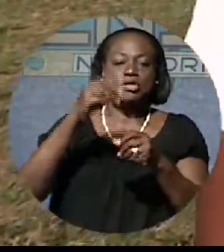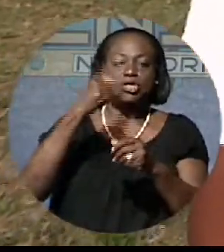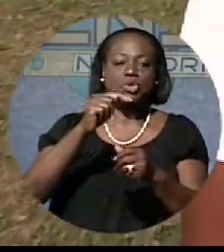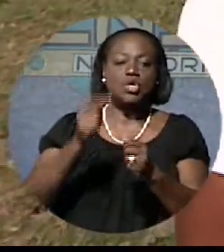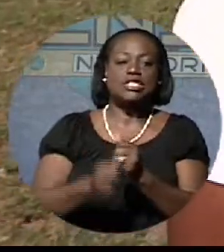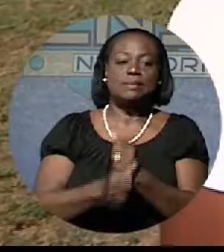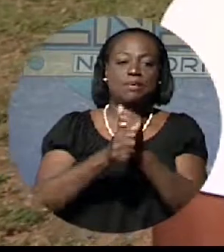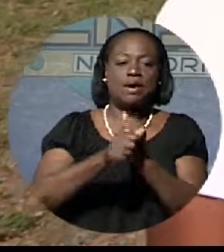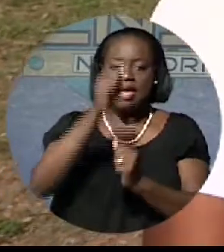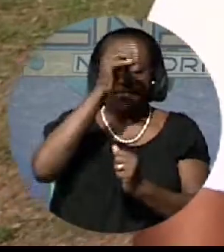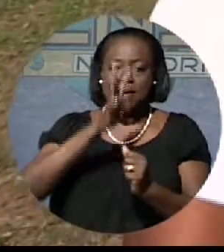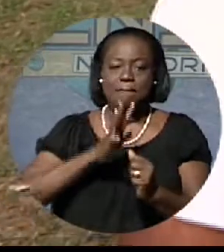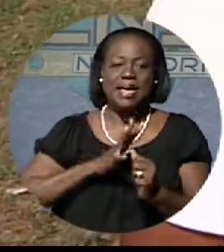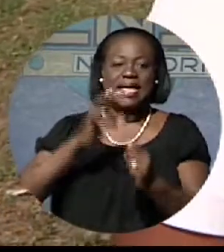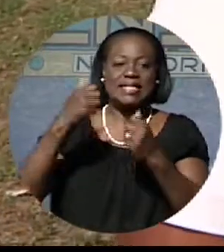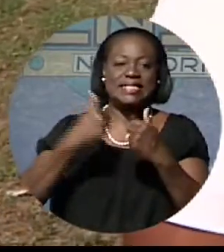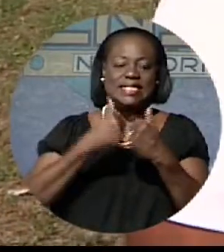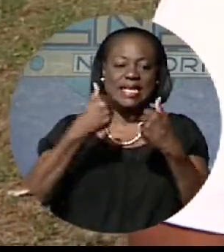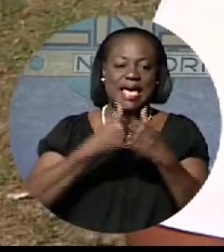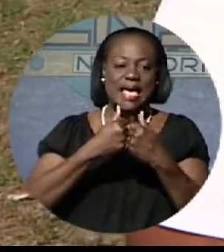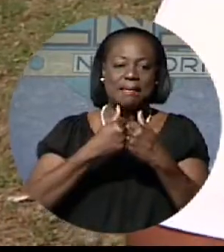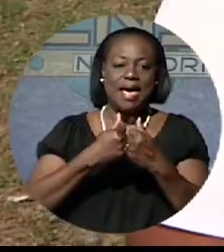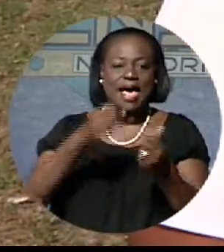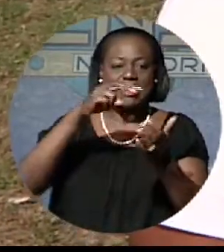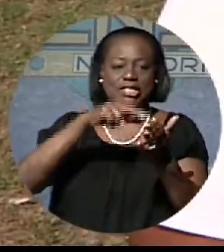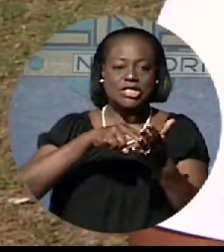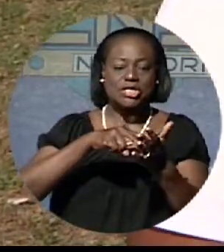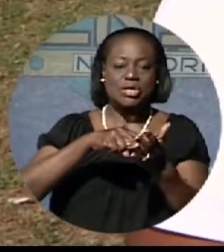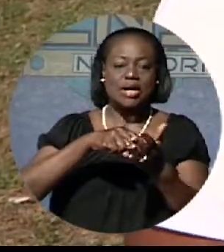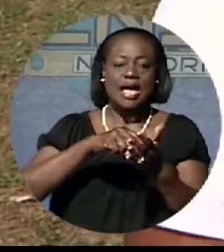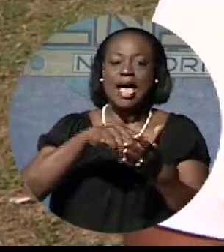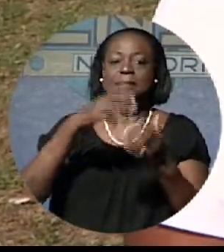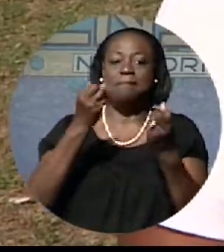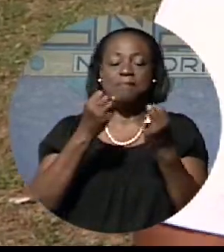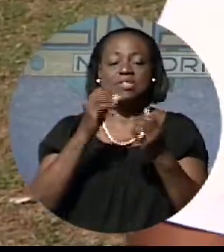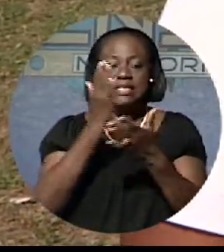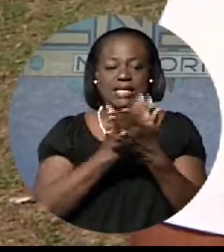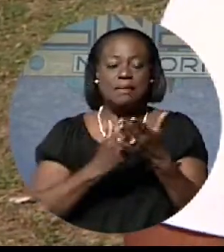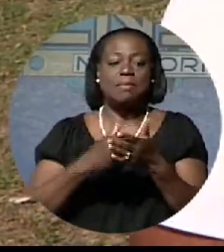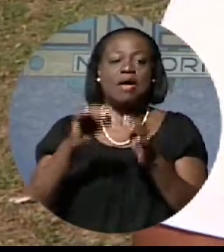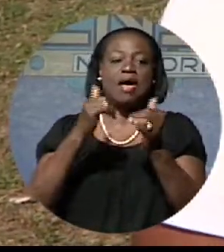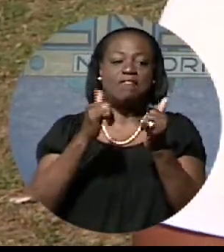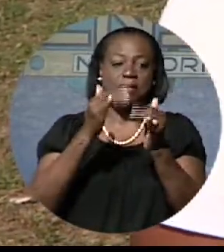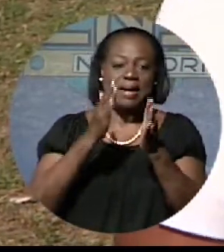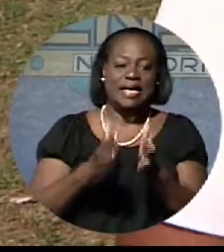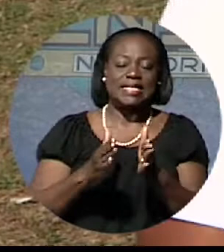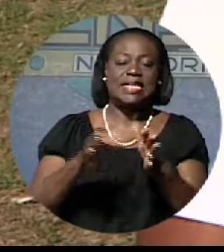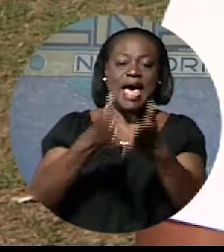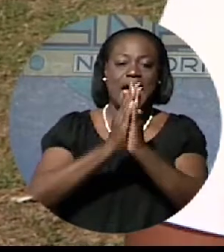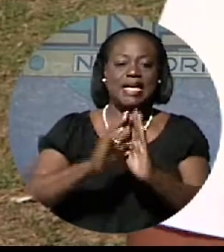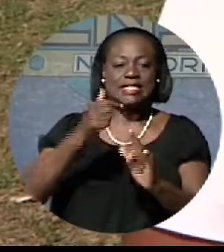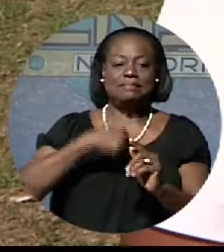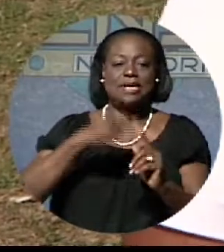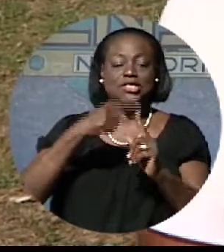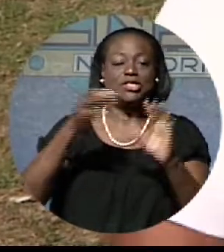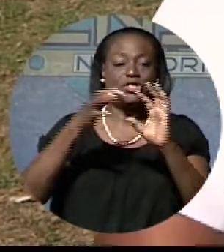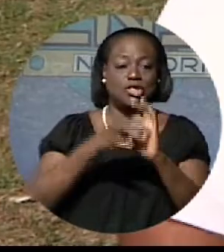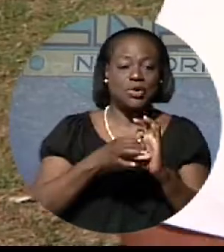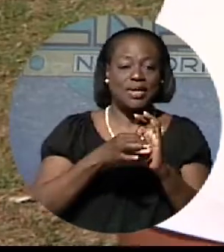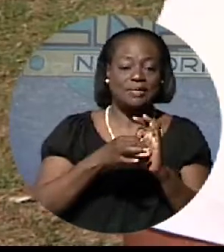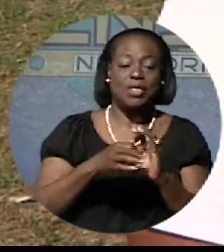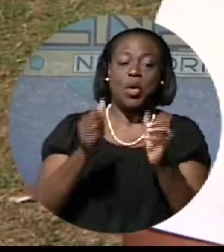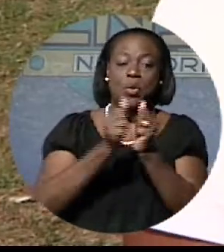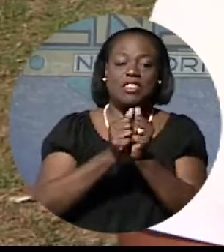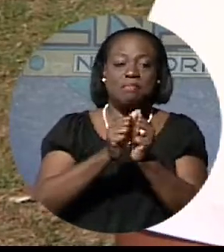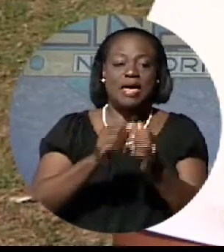sitting in the stands, and a few of the players asked me to just come out and join, and I just watched them, and I guess my volleyball skills, I just took it over